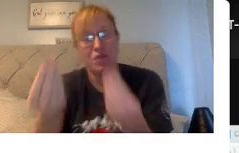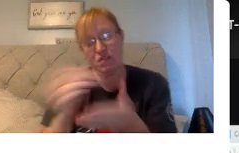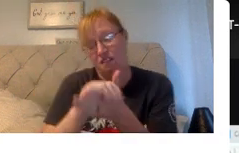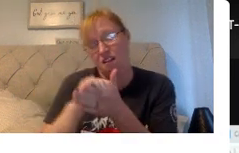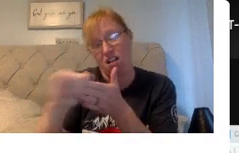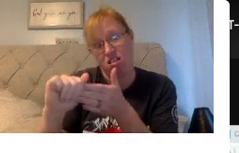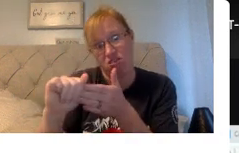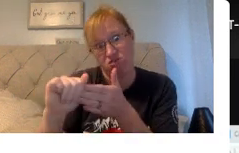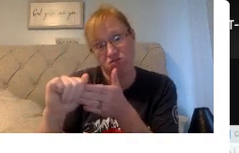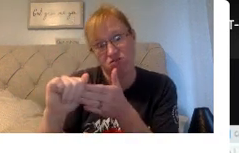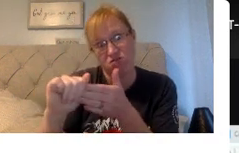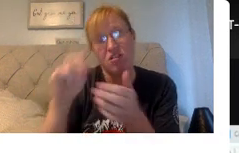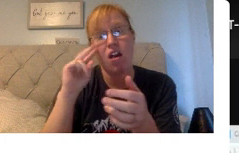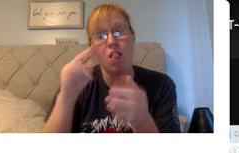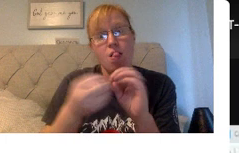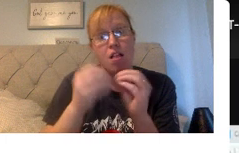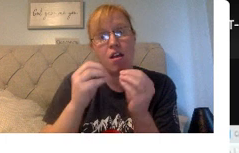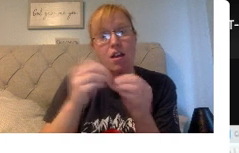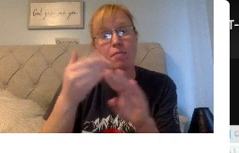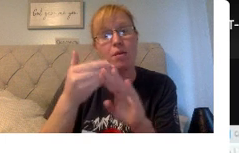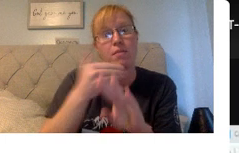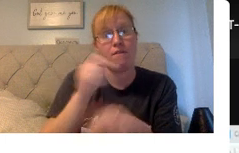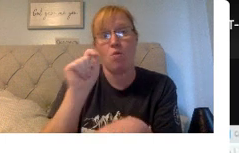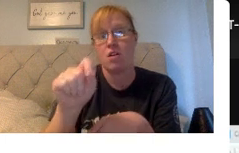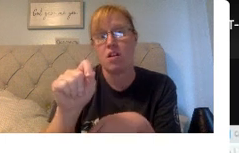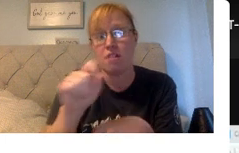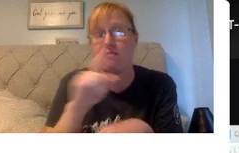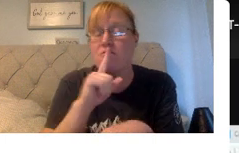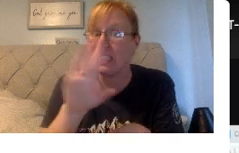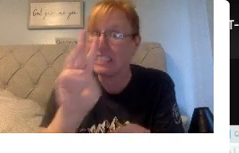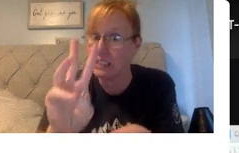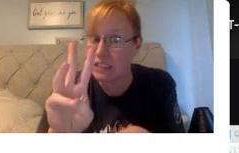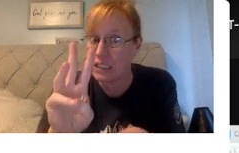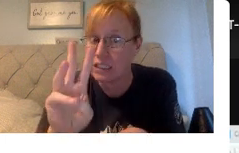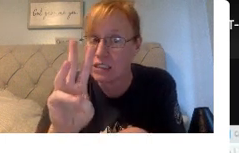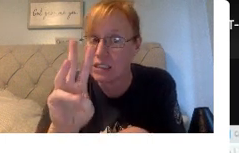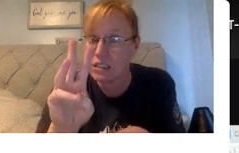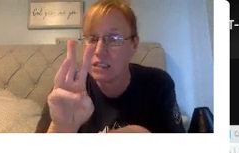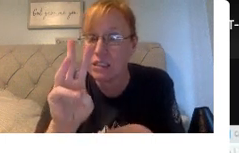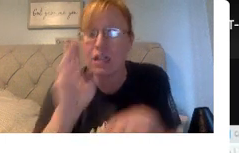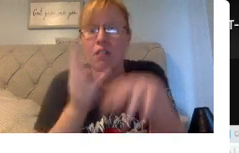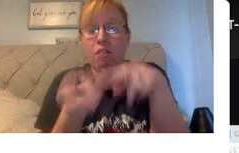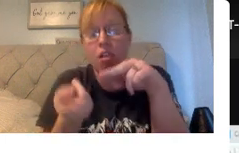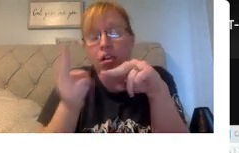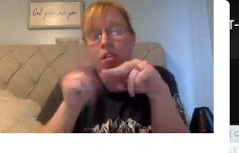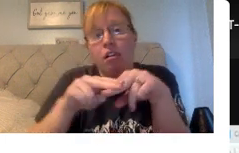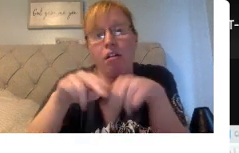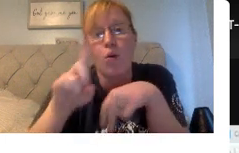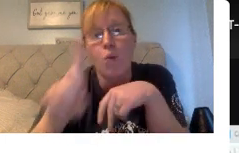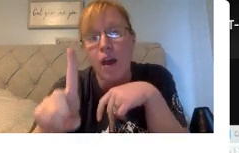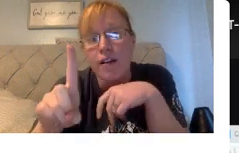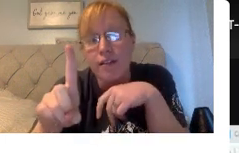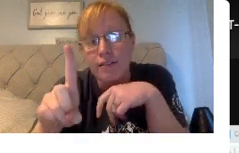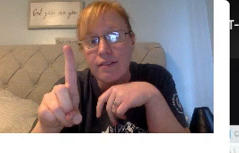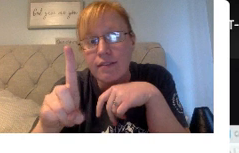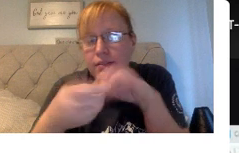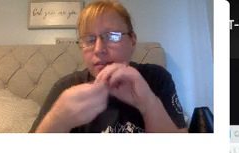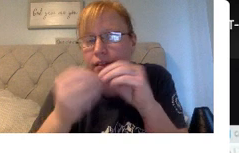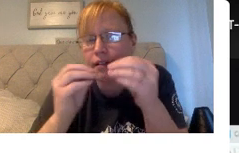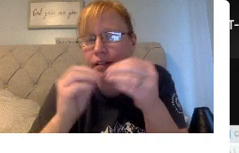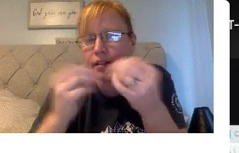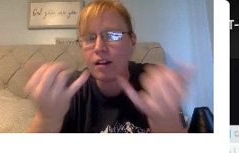dollars. I'm going to look at my number before the decimal, which is 6. And I'm going to go up 1. What number